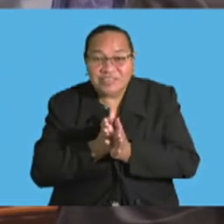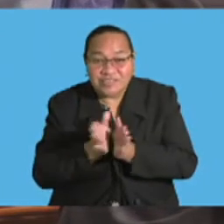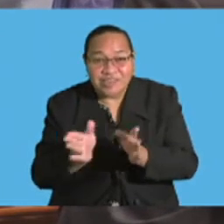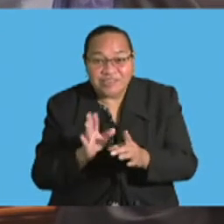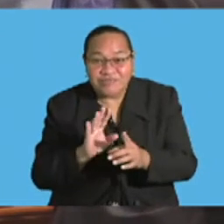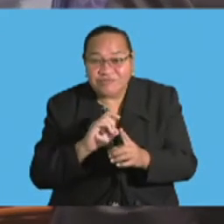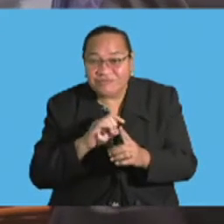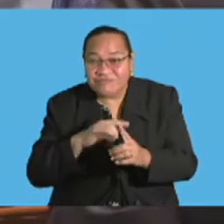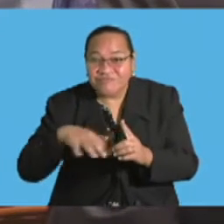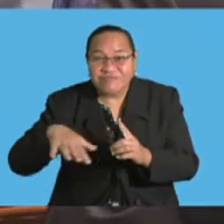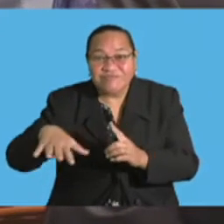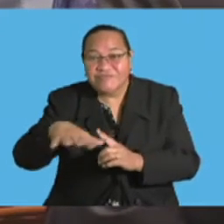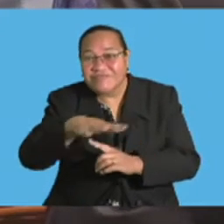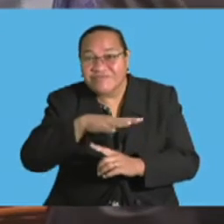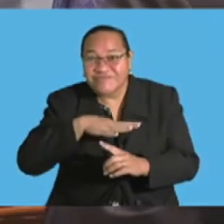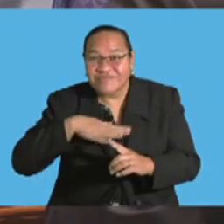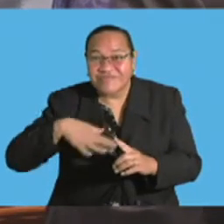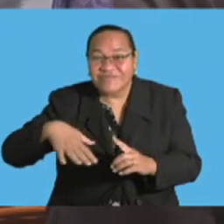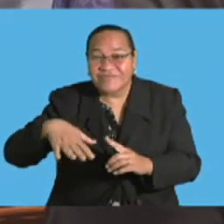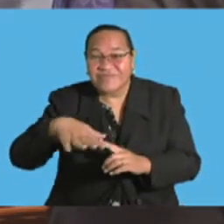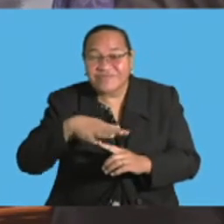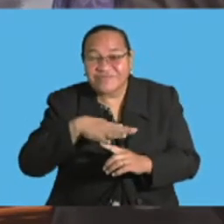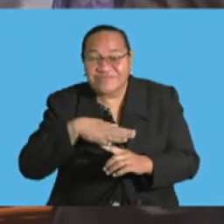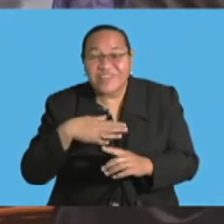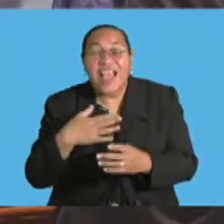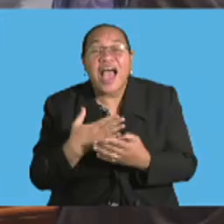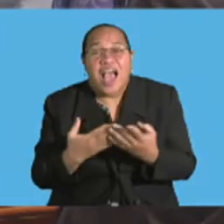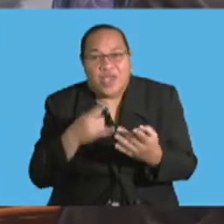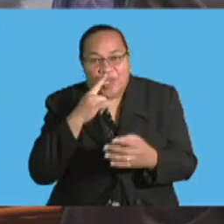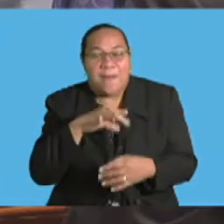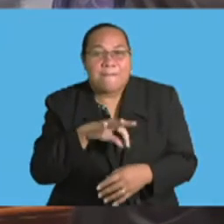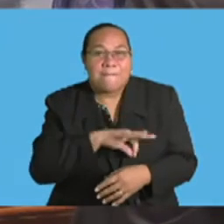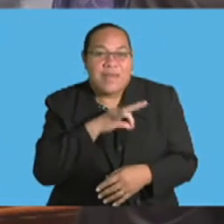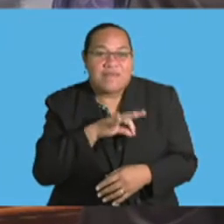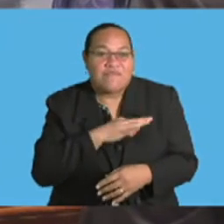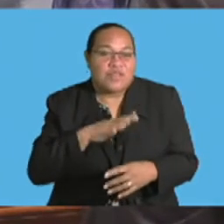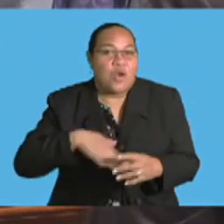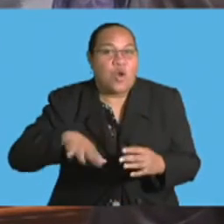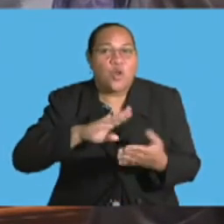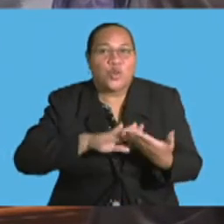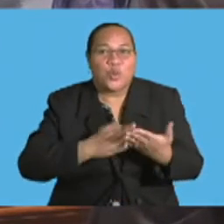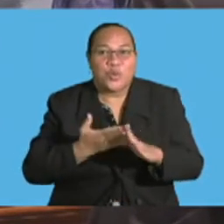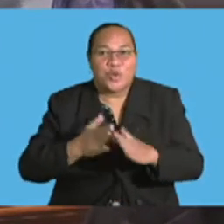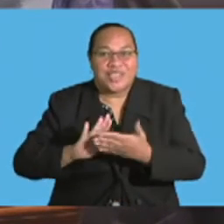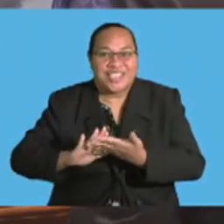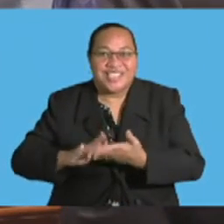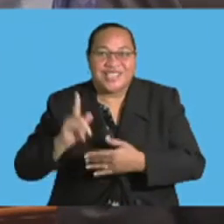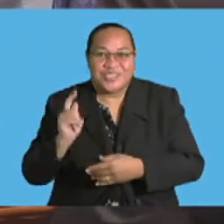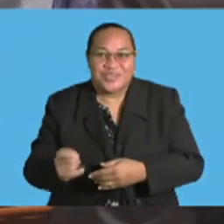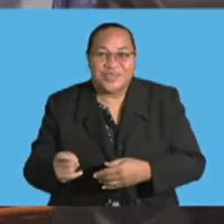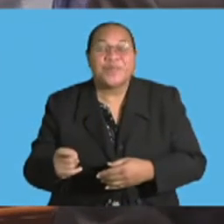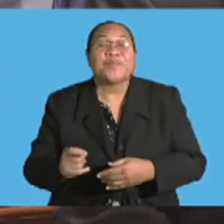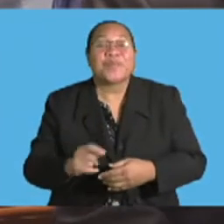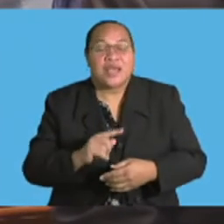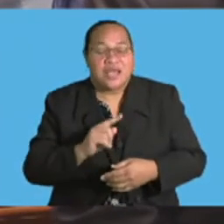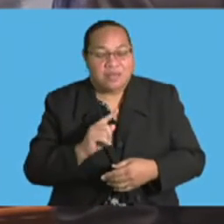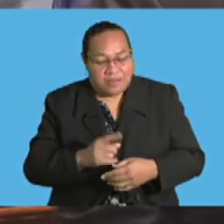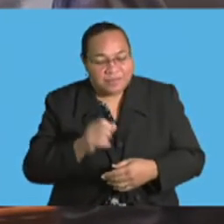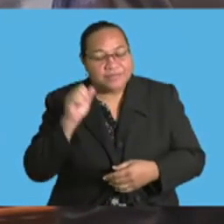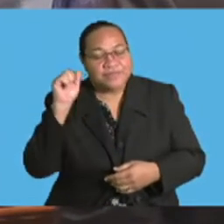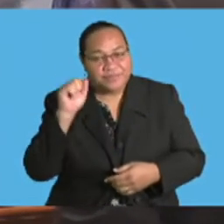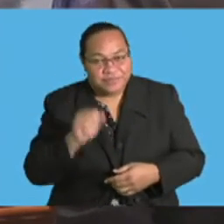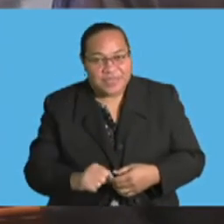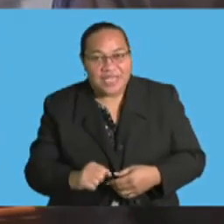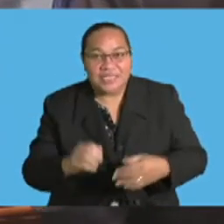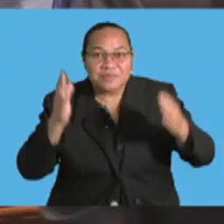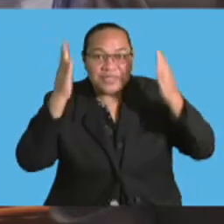shedding some light on how it benefits the whole communities as well. But of course, Mr. Speaker, sir,